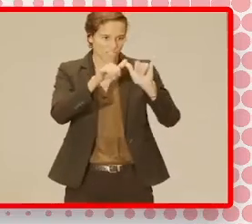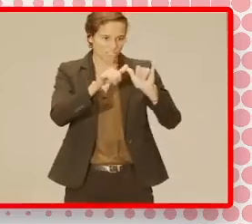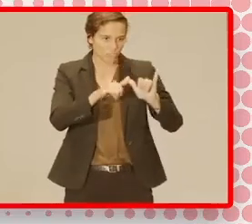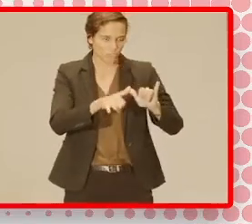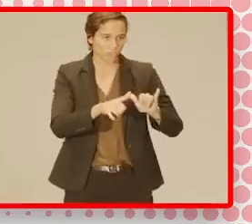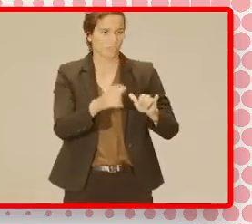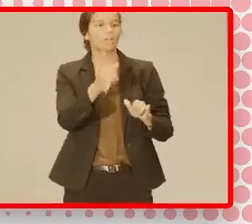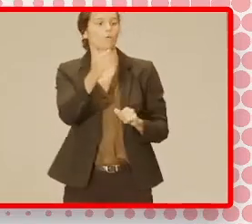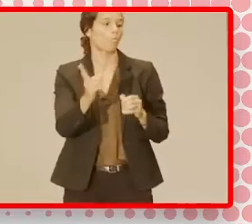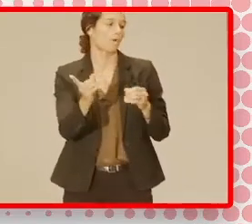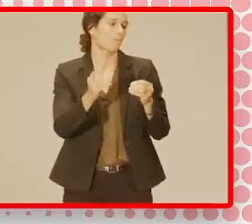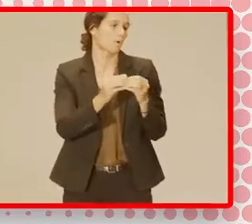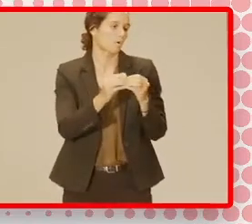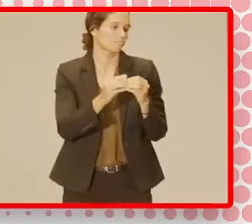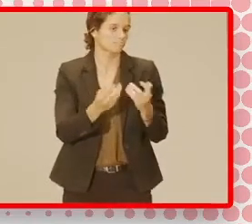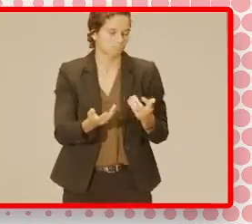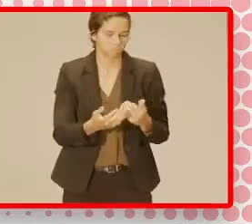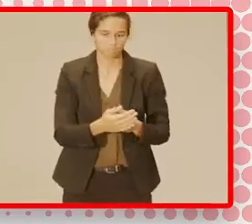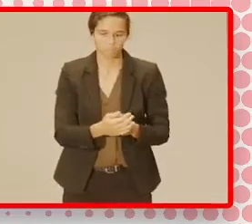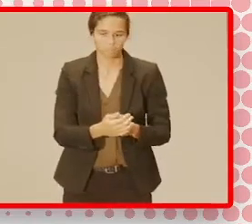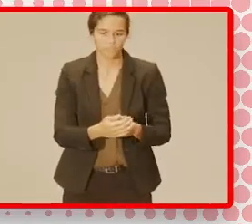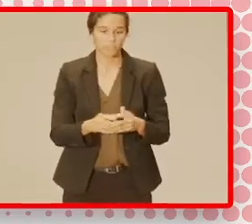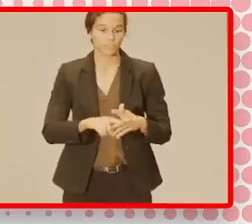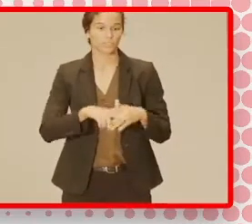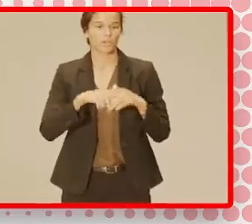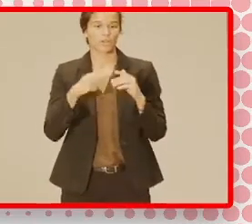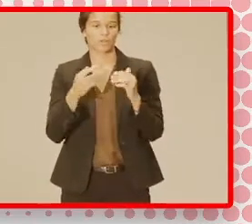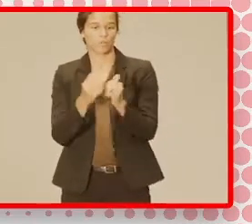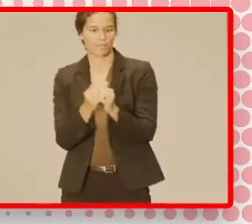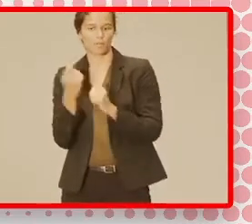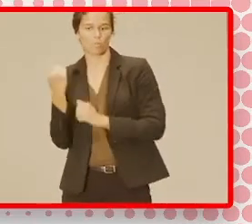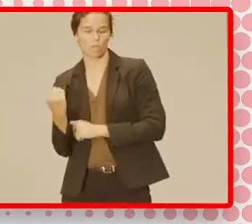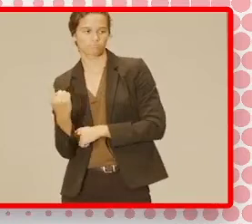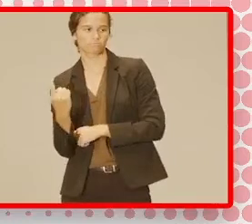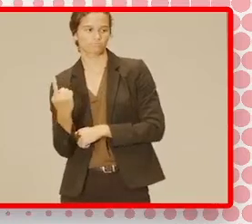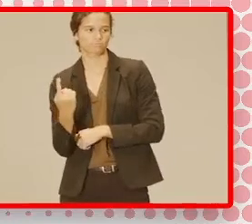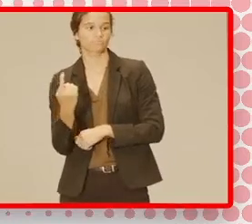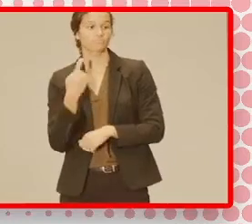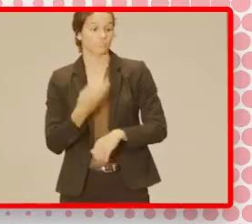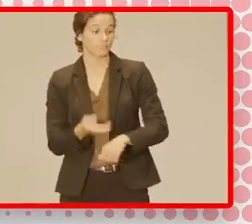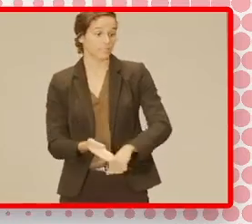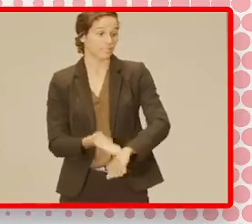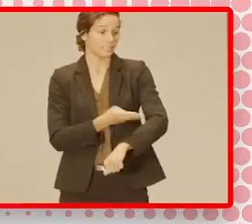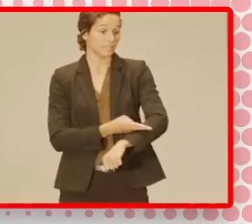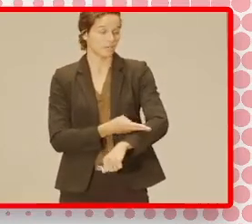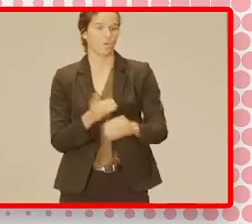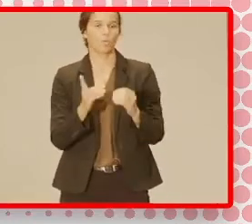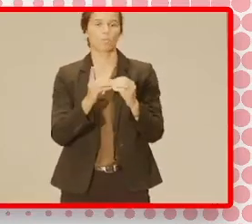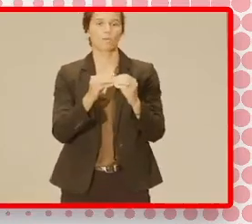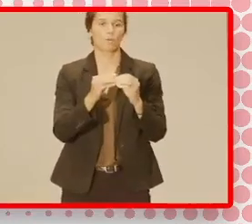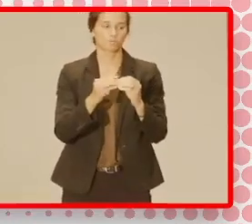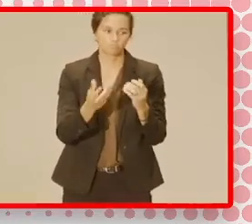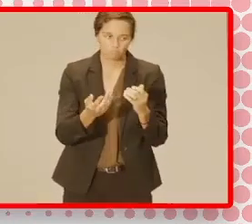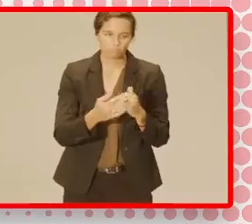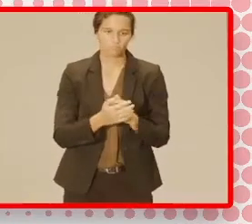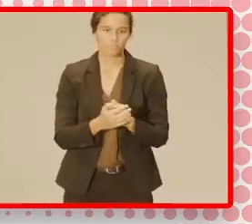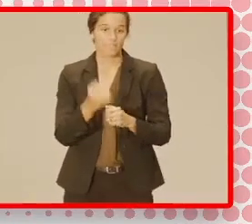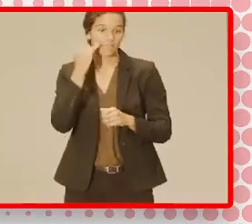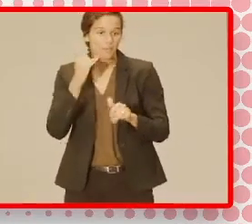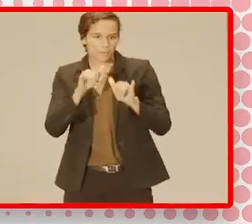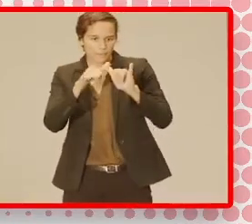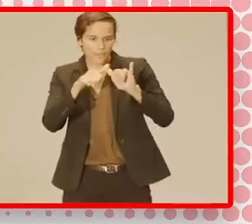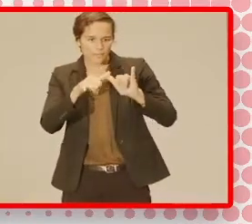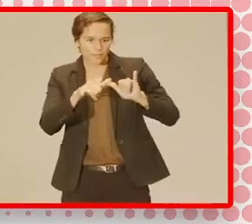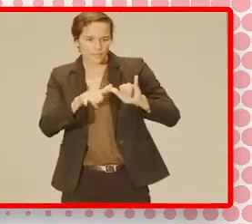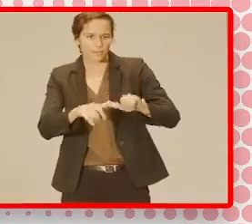measuring something. I did one of something, but then the achievement is the one more. And if you'll measure the achievement over time, you'll start